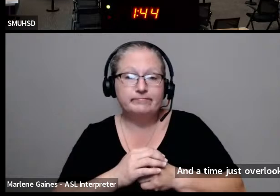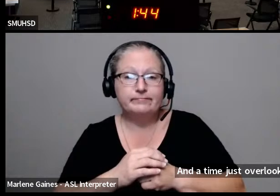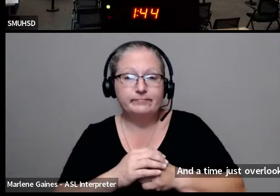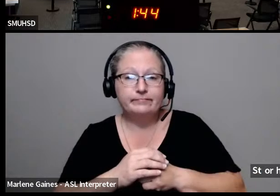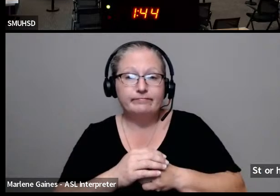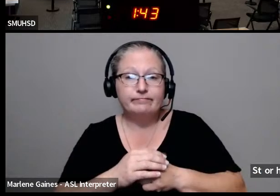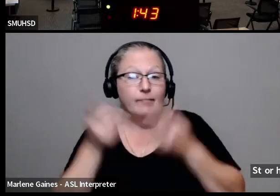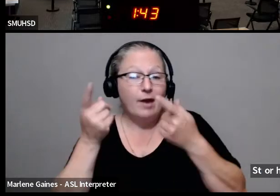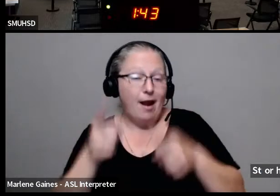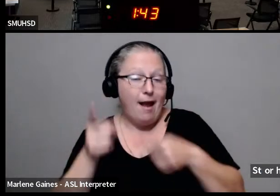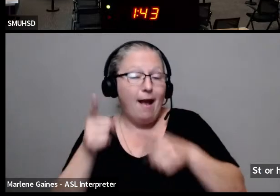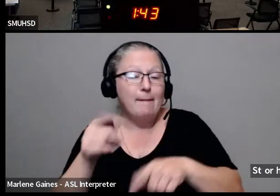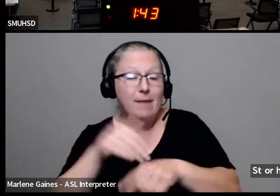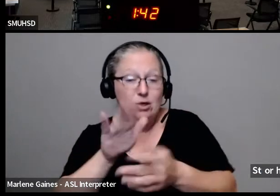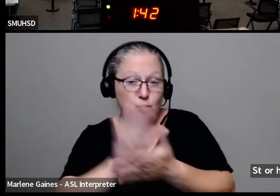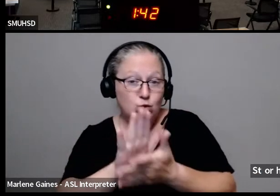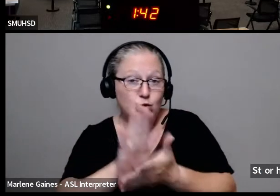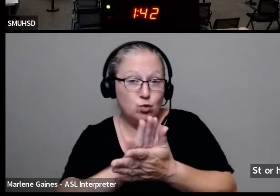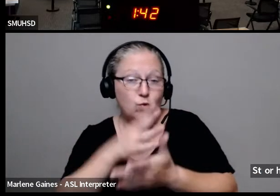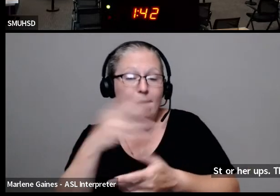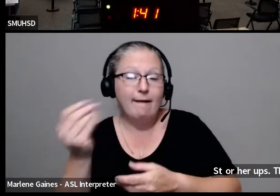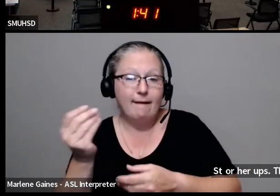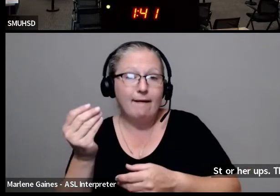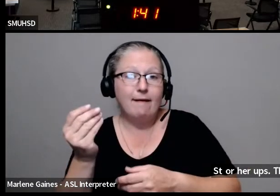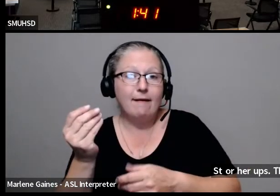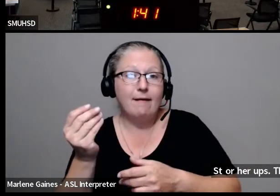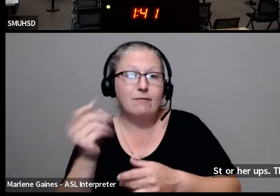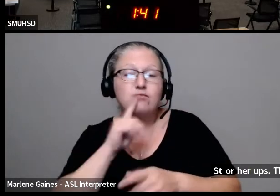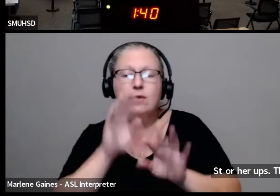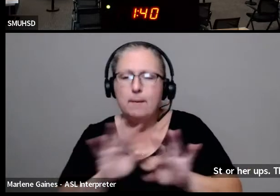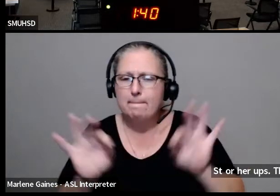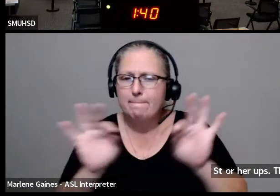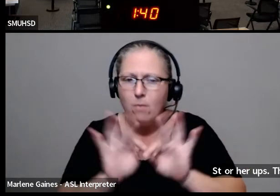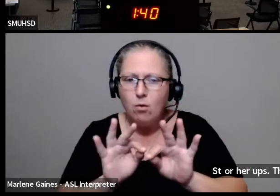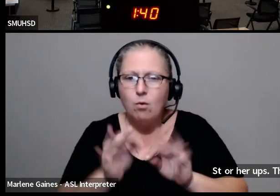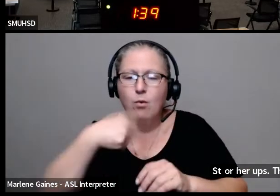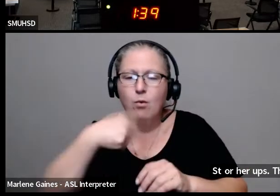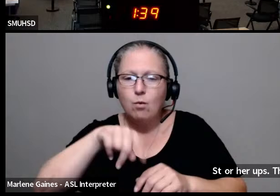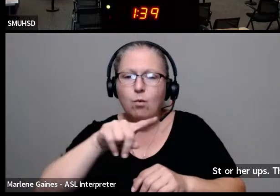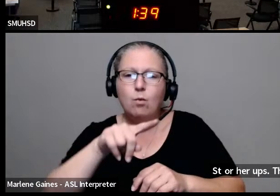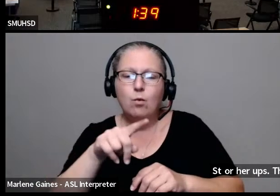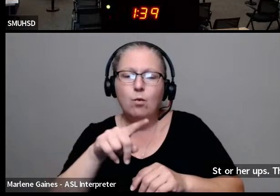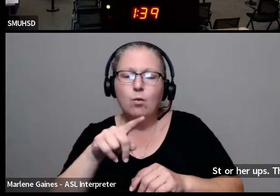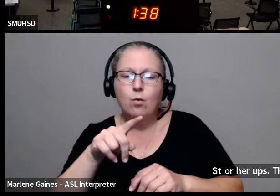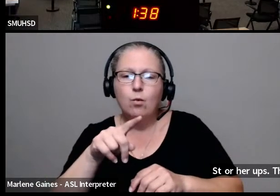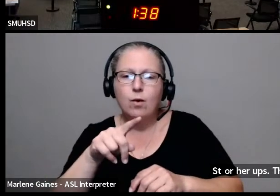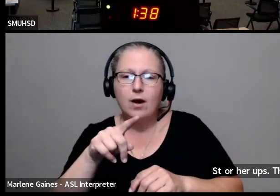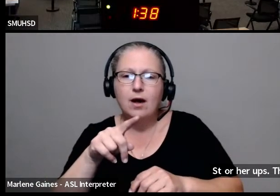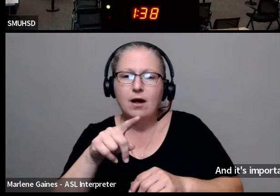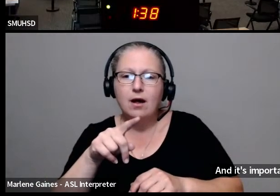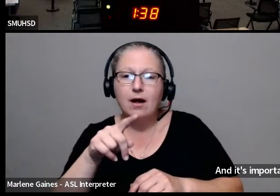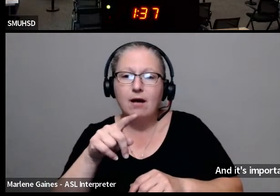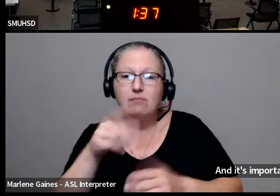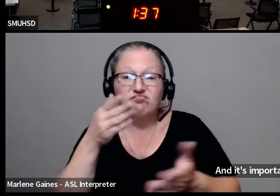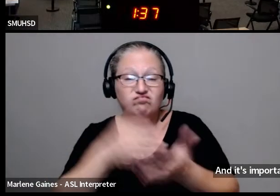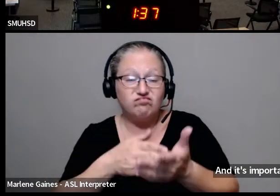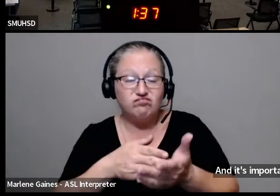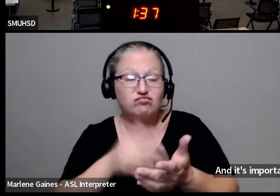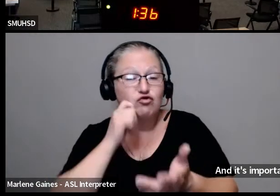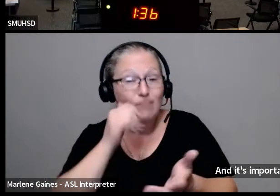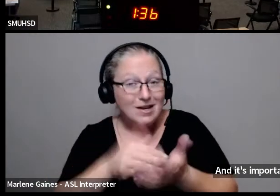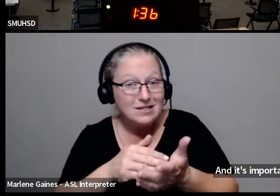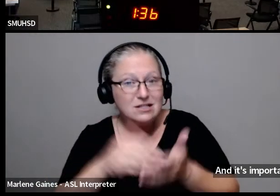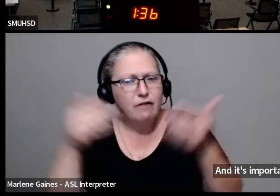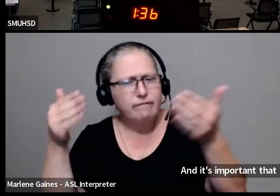This happens at school, and it's important that we keep the anti-racism